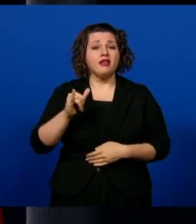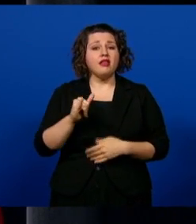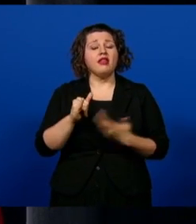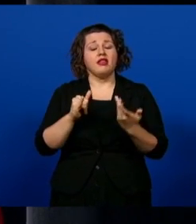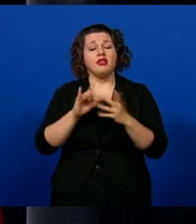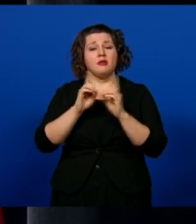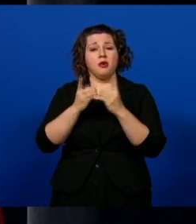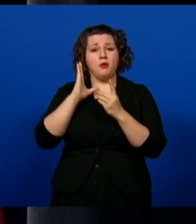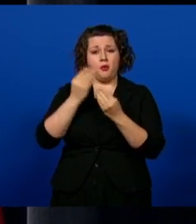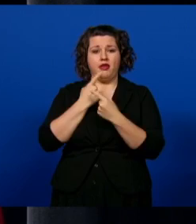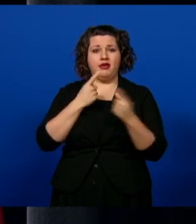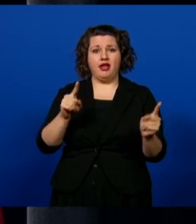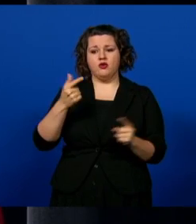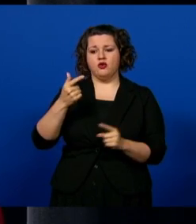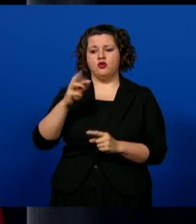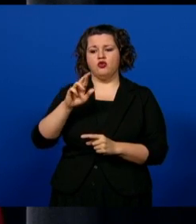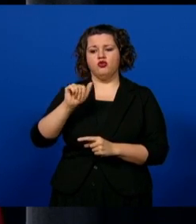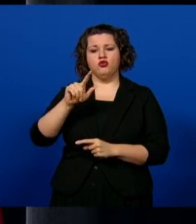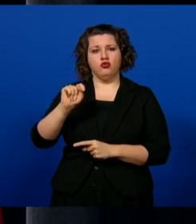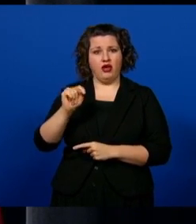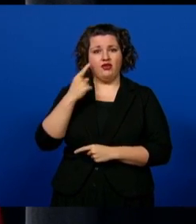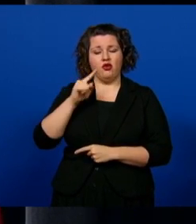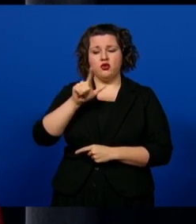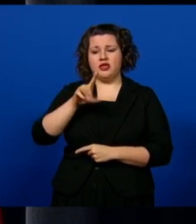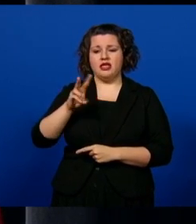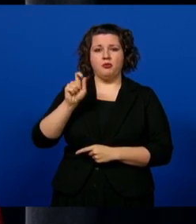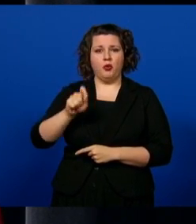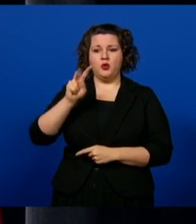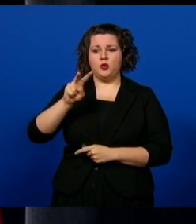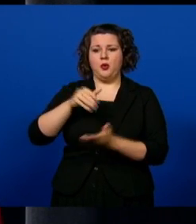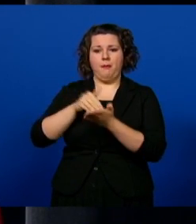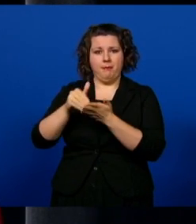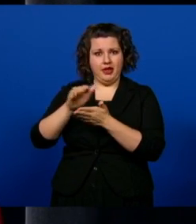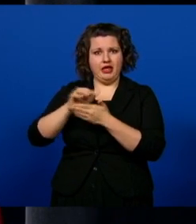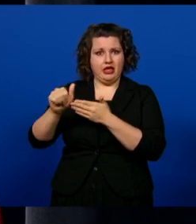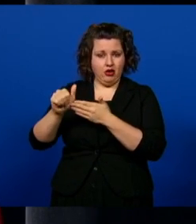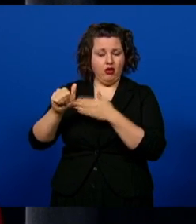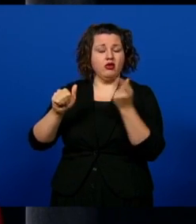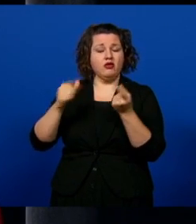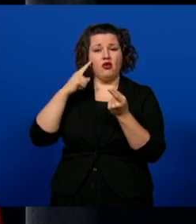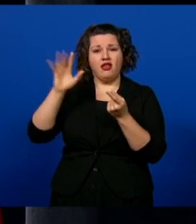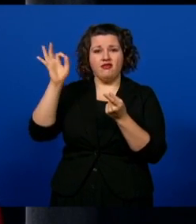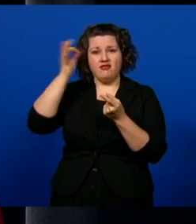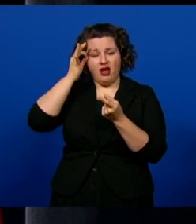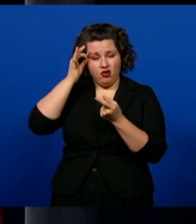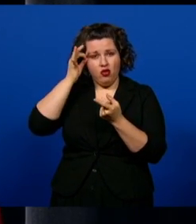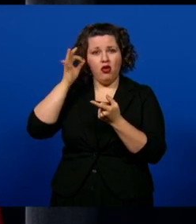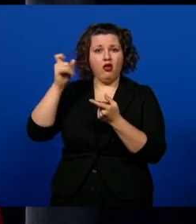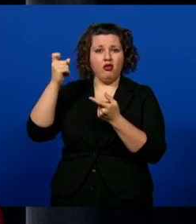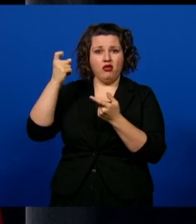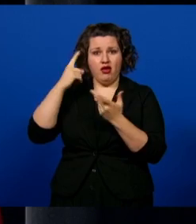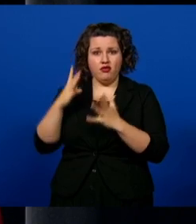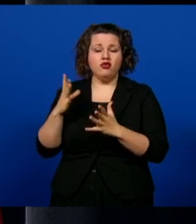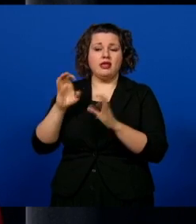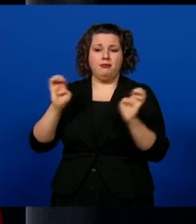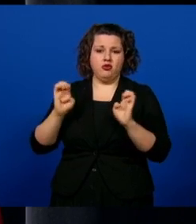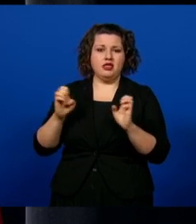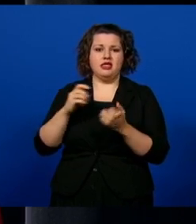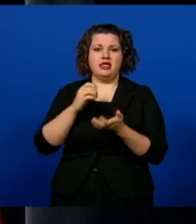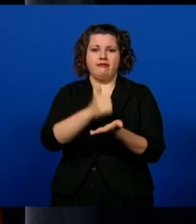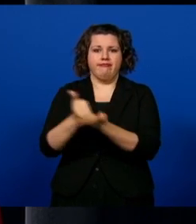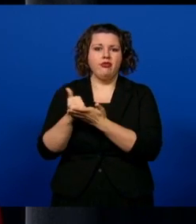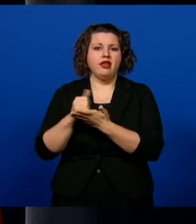for schools from the $26.2 million federal Governor's Emergency Education Relief Fund to pay for Wi-Fi hotspots,